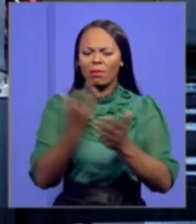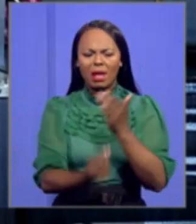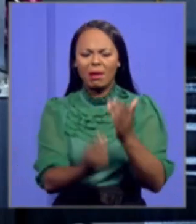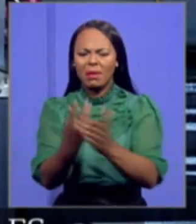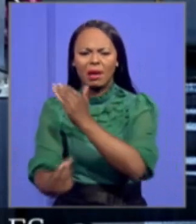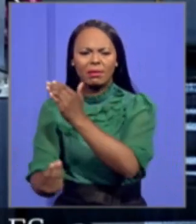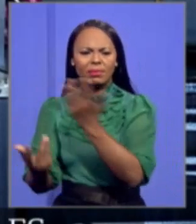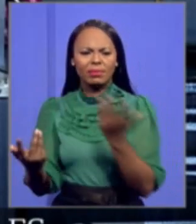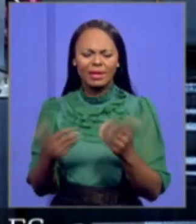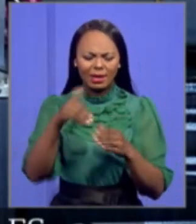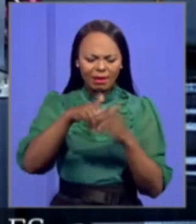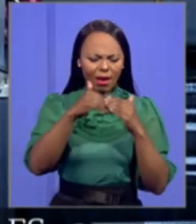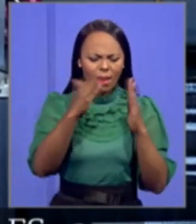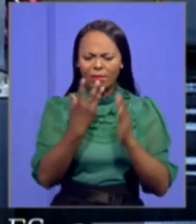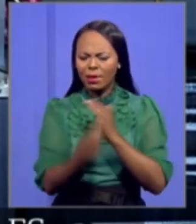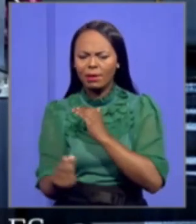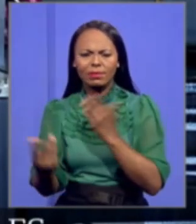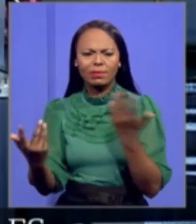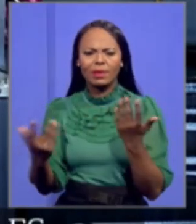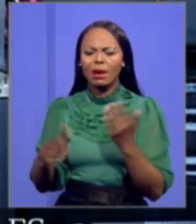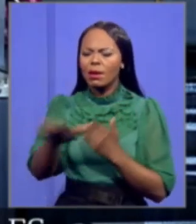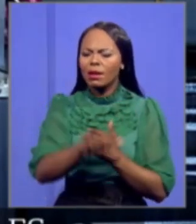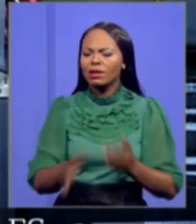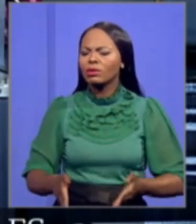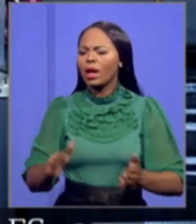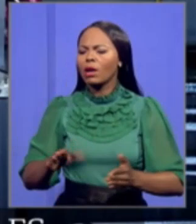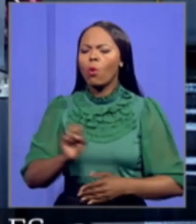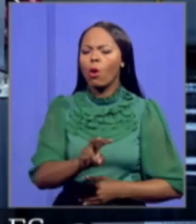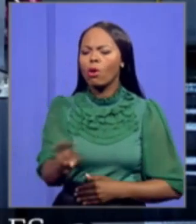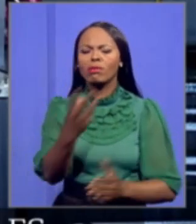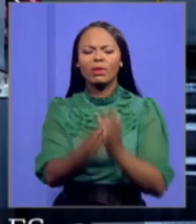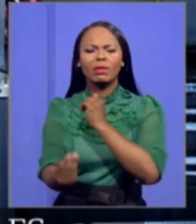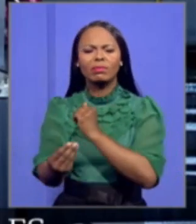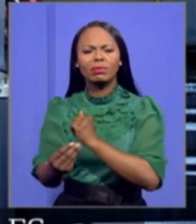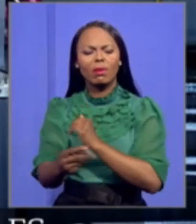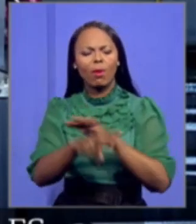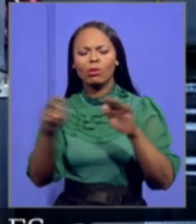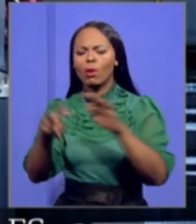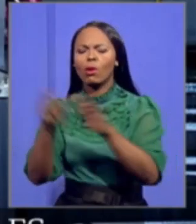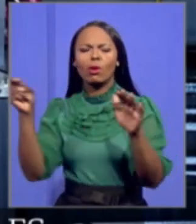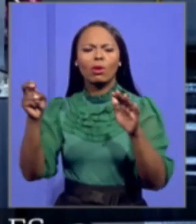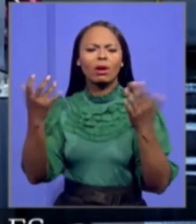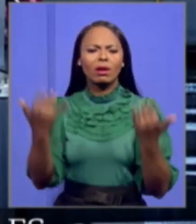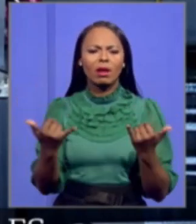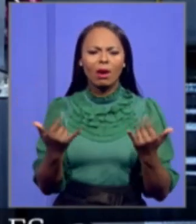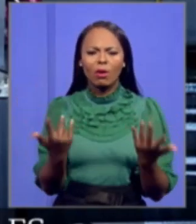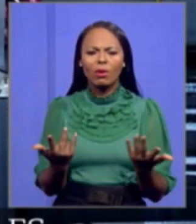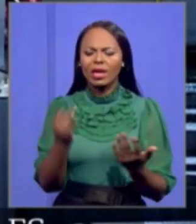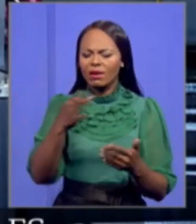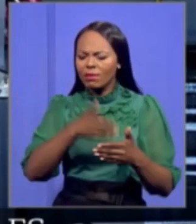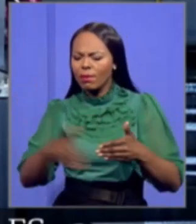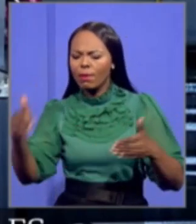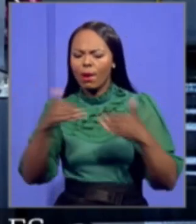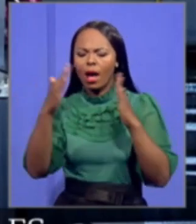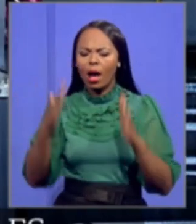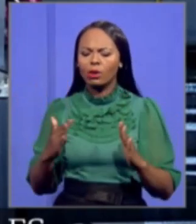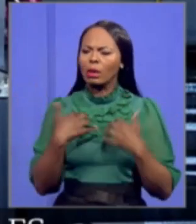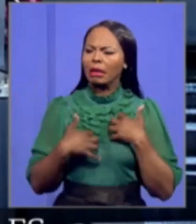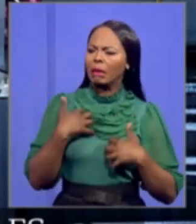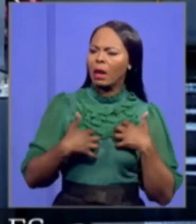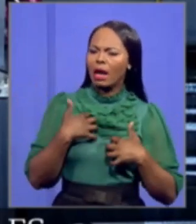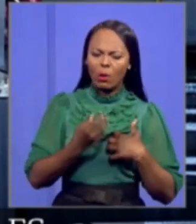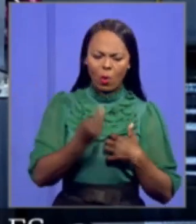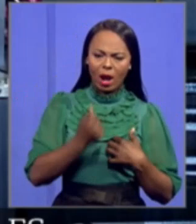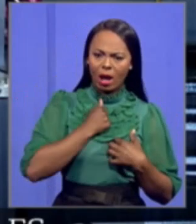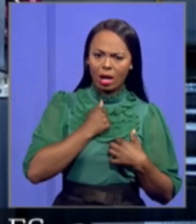hara matlo, bana ba rona ba nyamela distrateng, bana ba rona ba nyamela hohle mona. Ha bana ba rona ba tswa ka tlung wa ipotsa hore ngwana ka